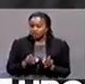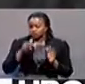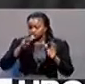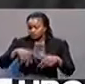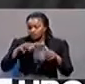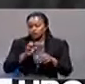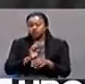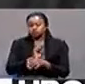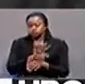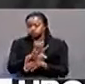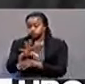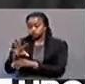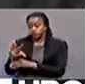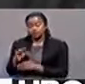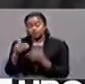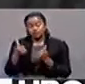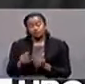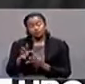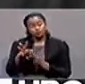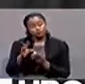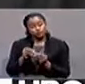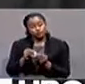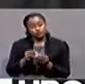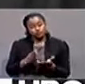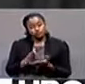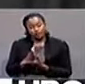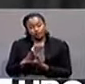conclude, Right, Honorable Speaker,